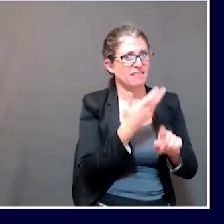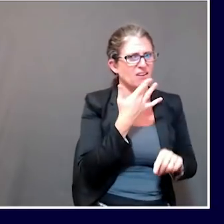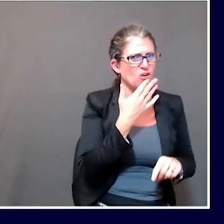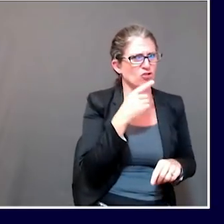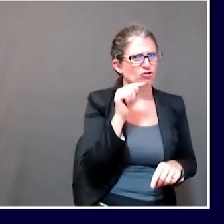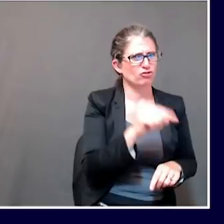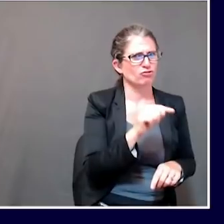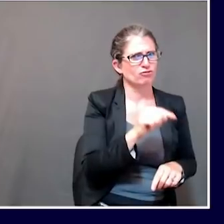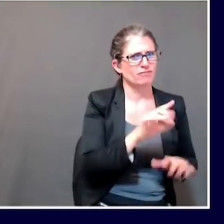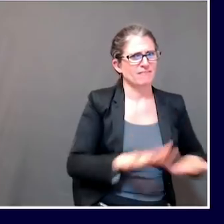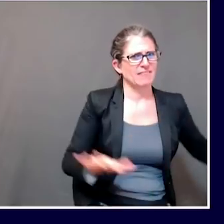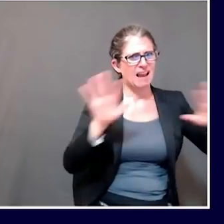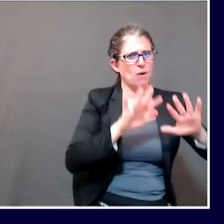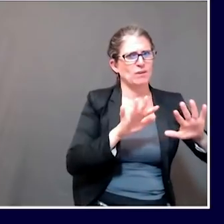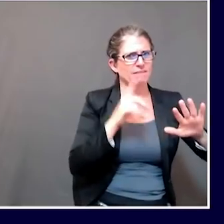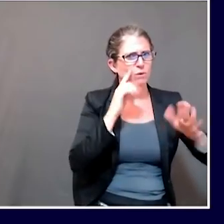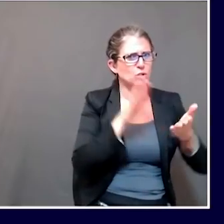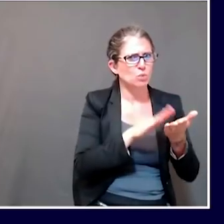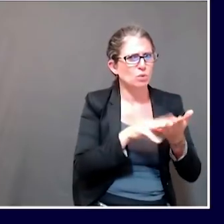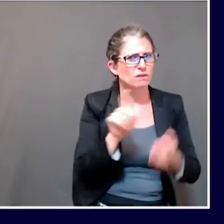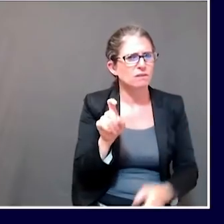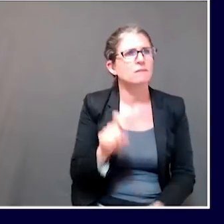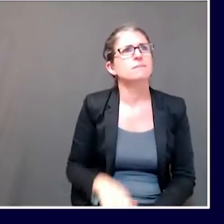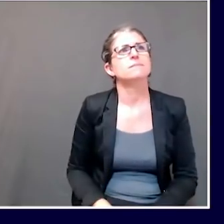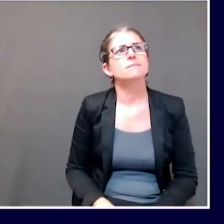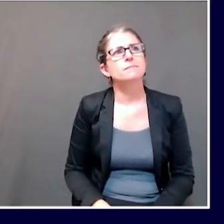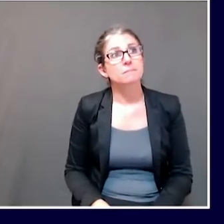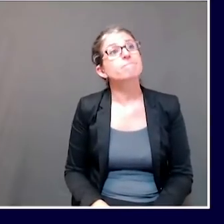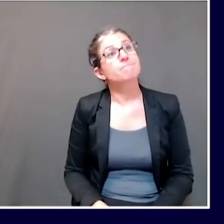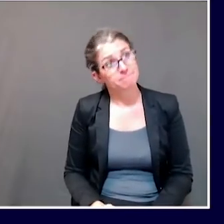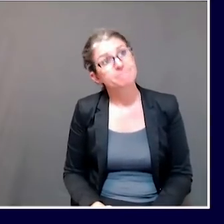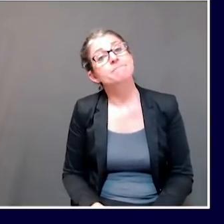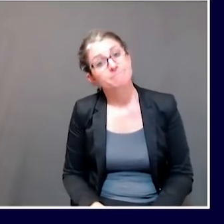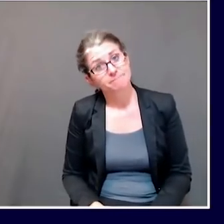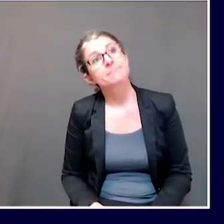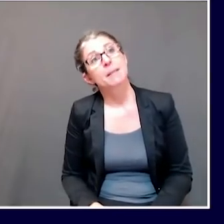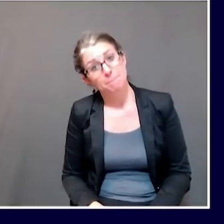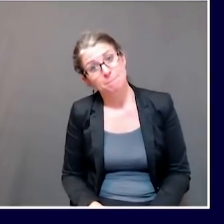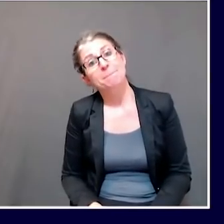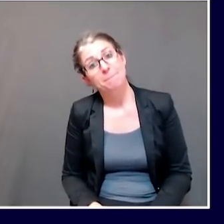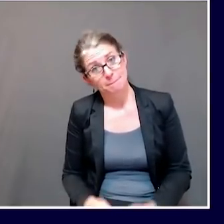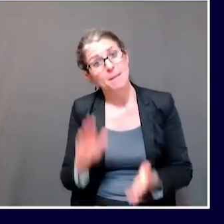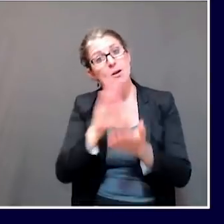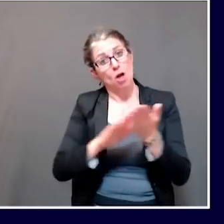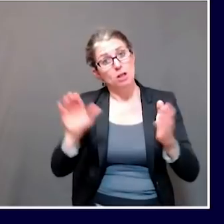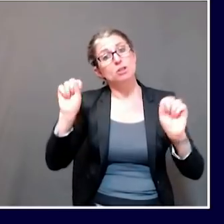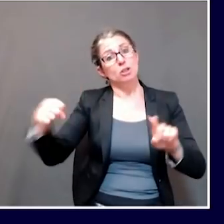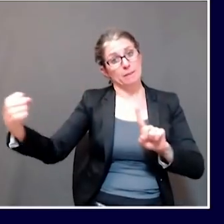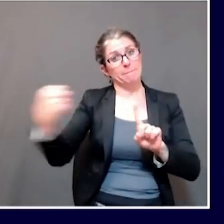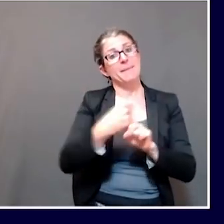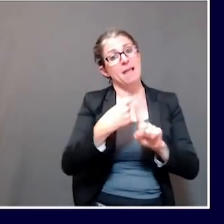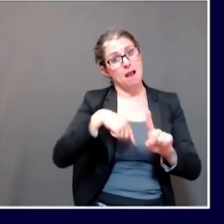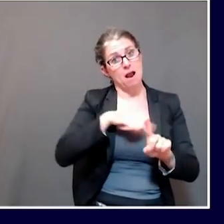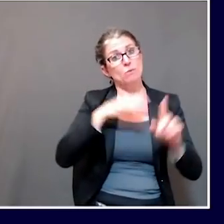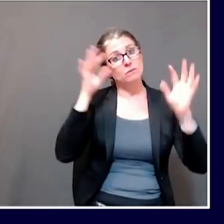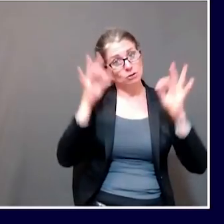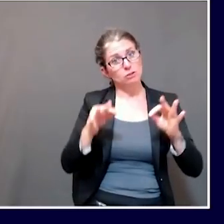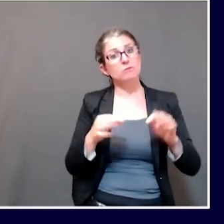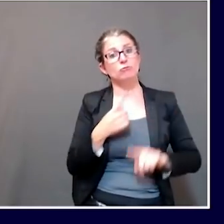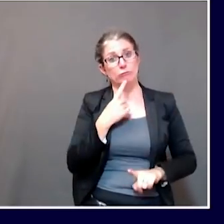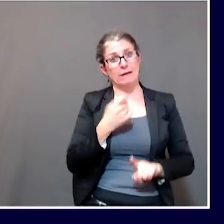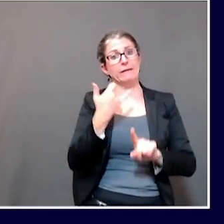that analysis is to what extent the affected college students may potentially have interactions